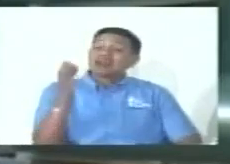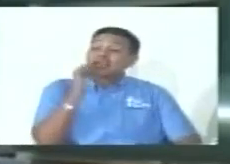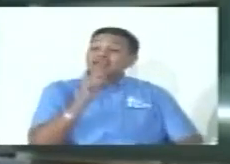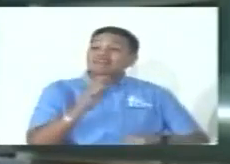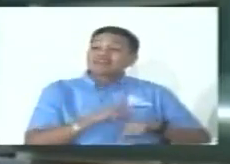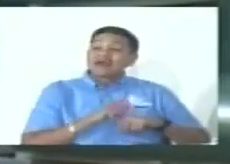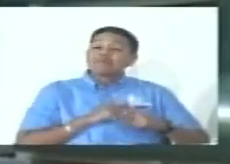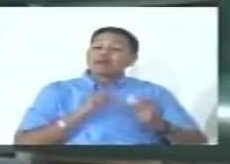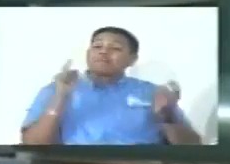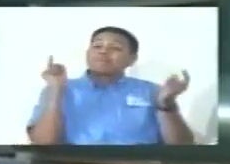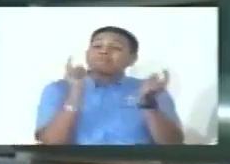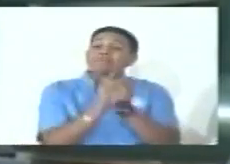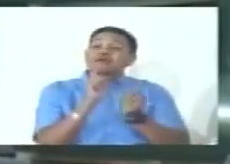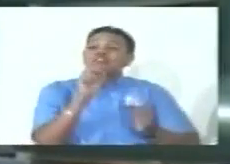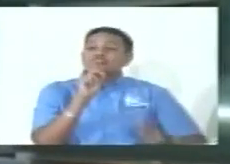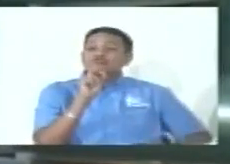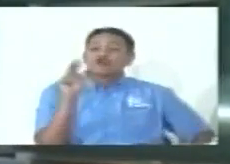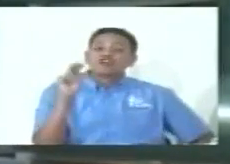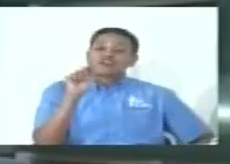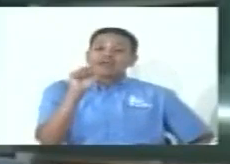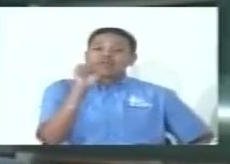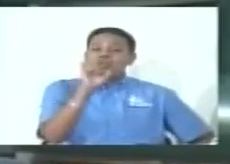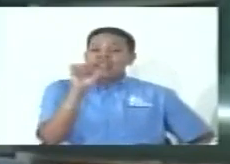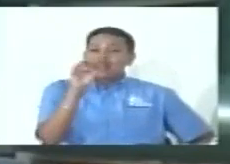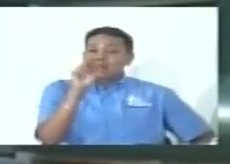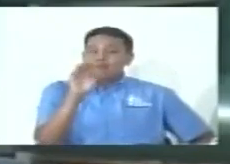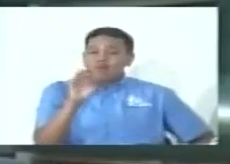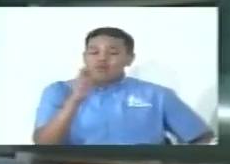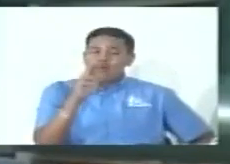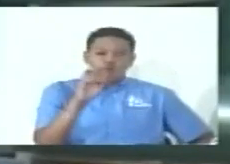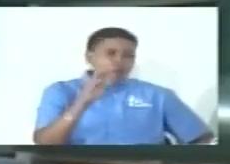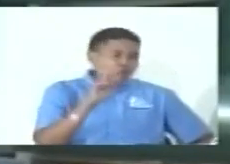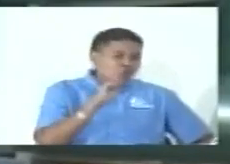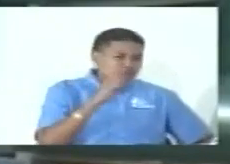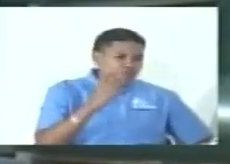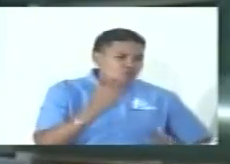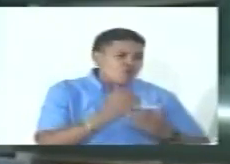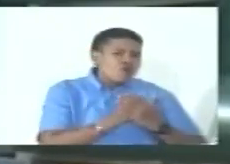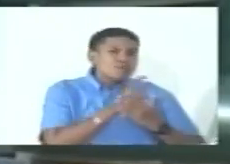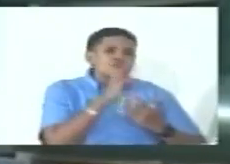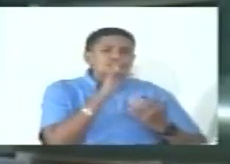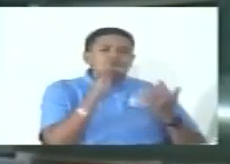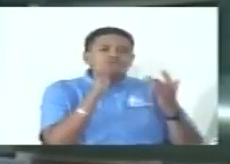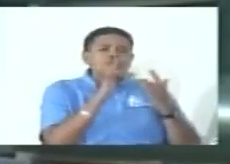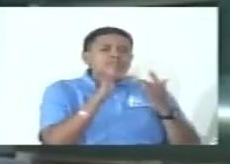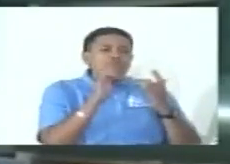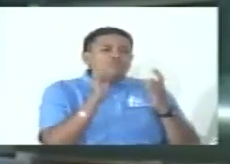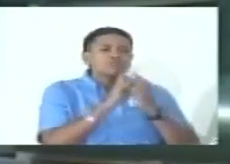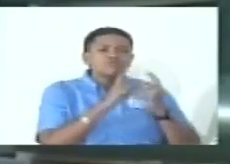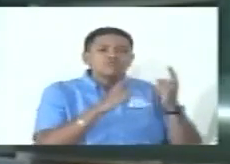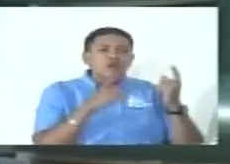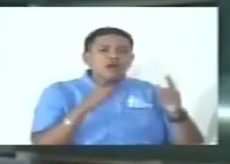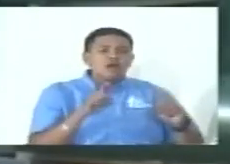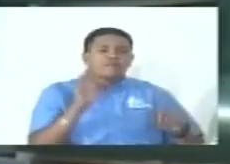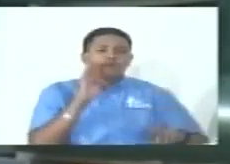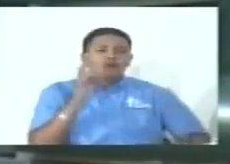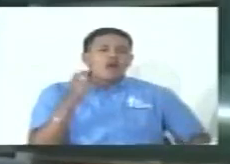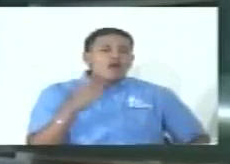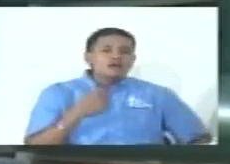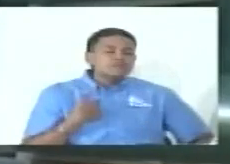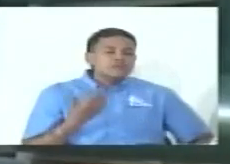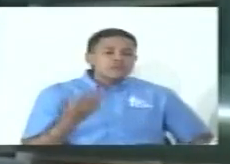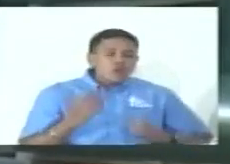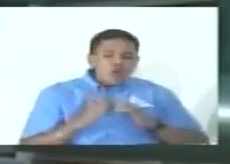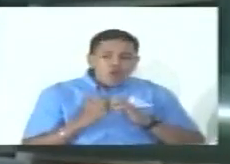I meet him, or I would have had the opportunity to come in contact with him, he would ask me, how